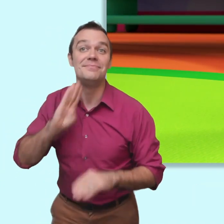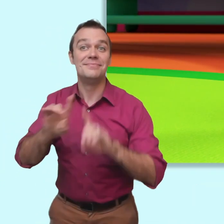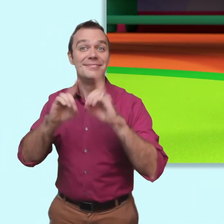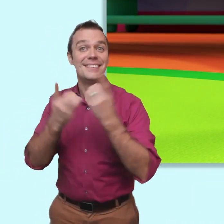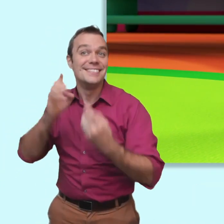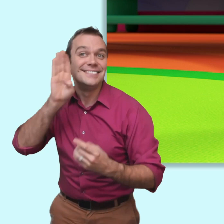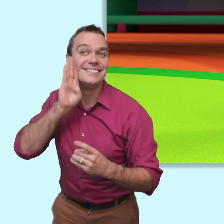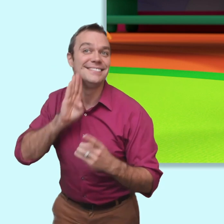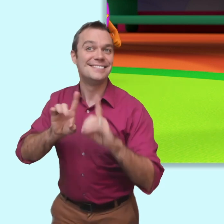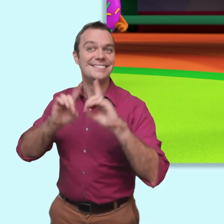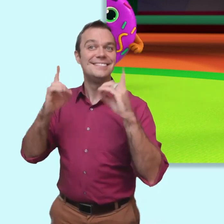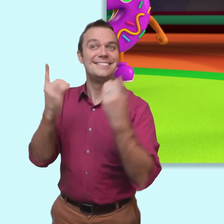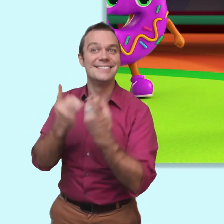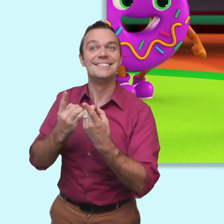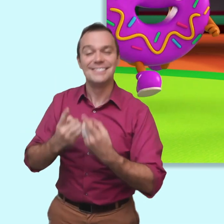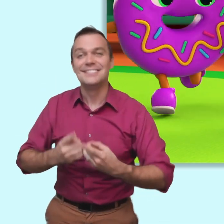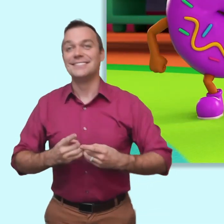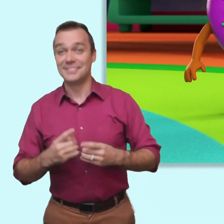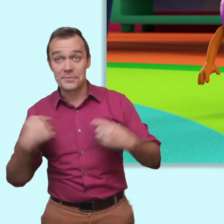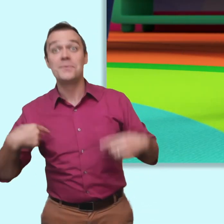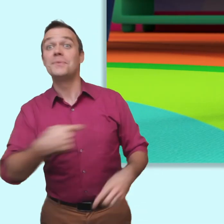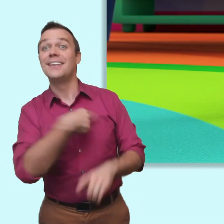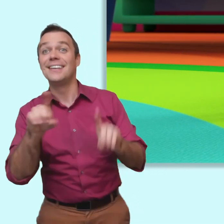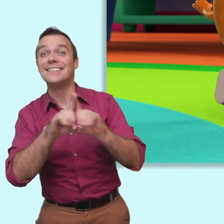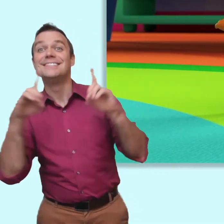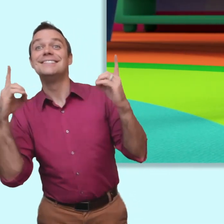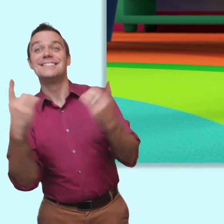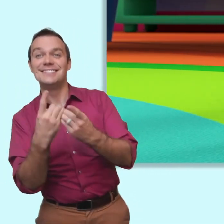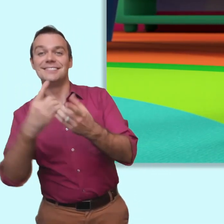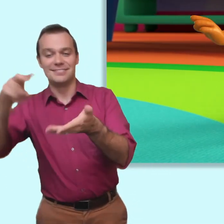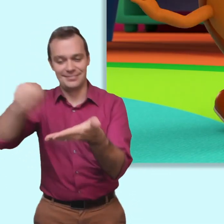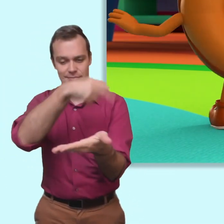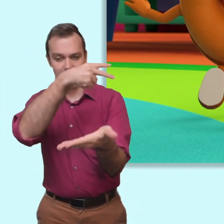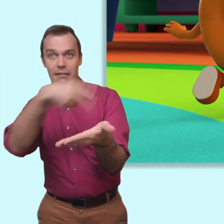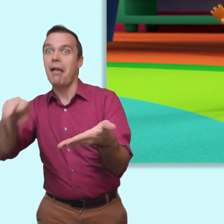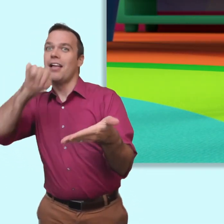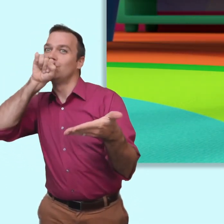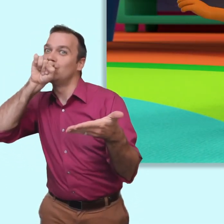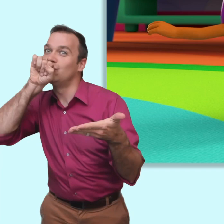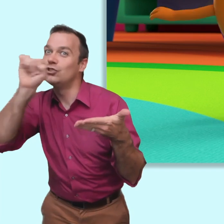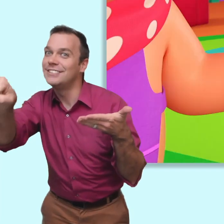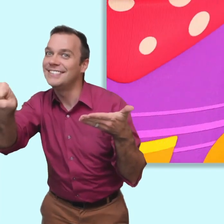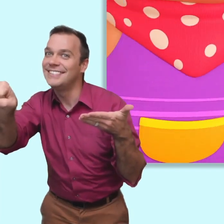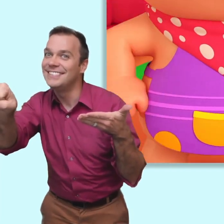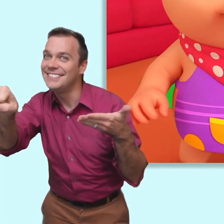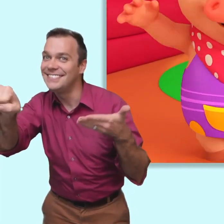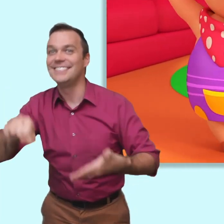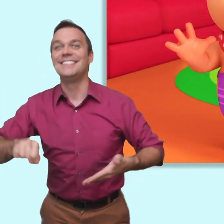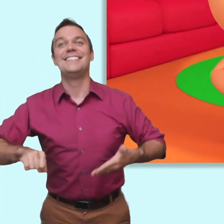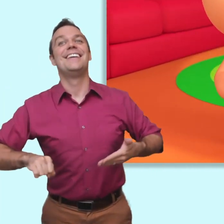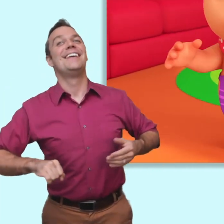donut, the brown donut, the brown donut. We are the donuts, and we love to dance.